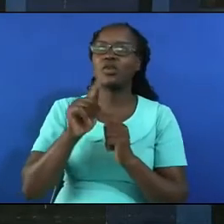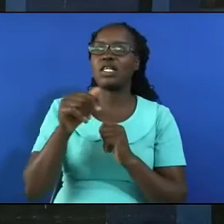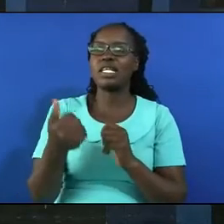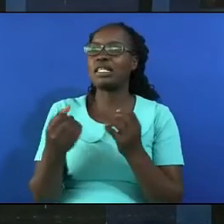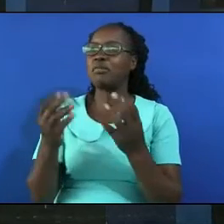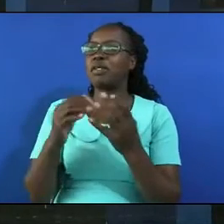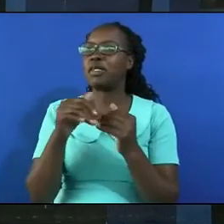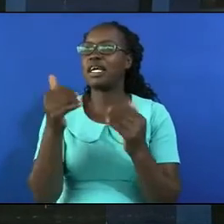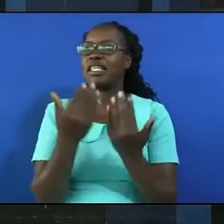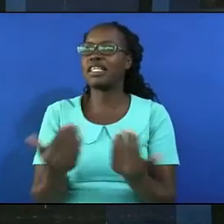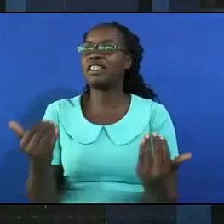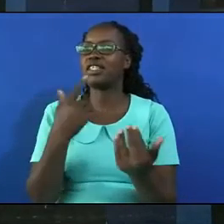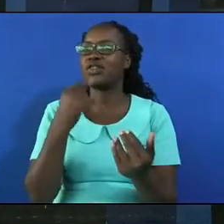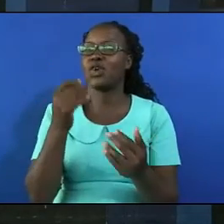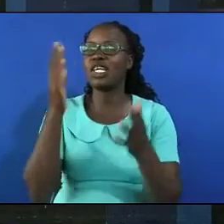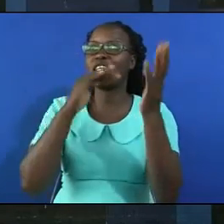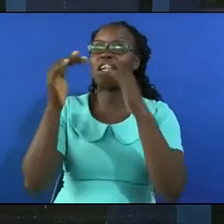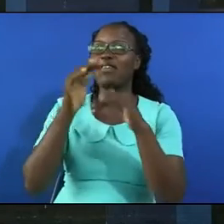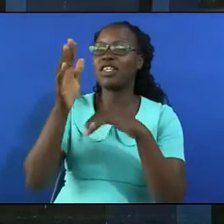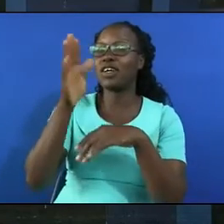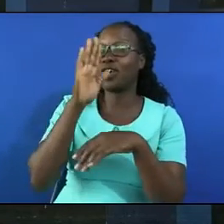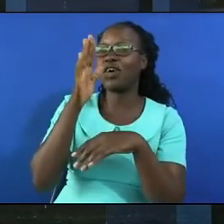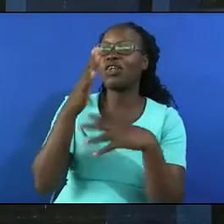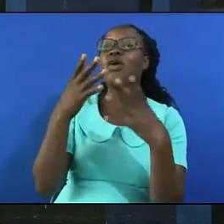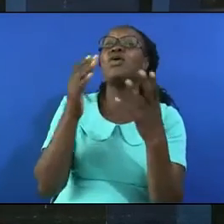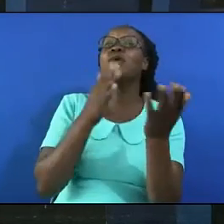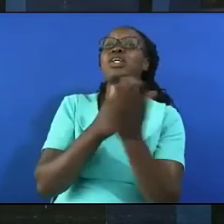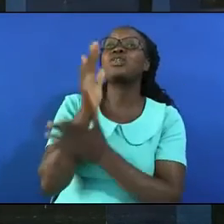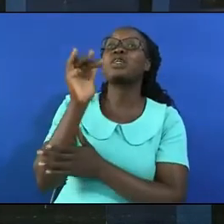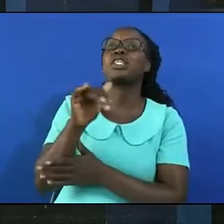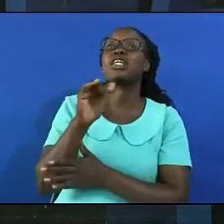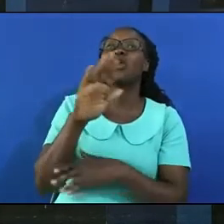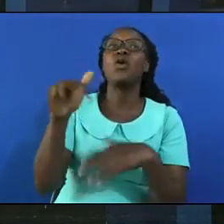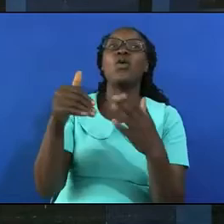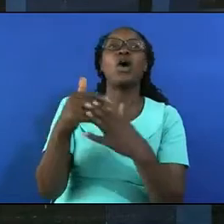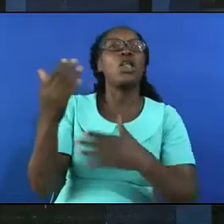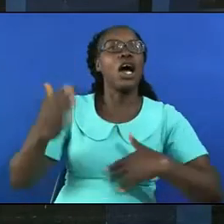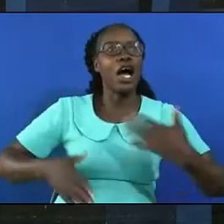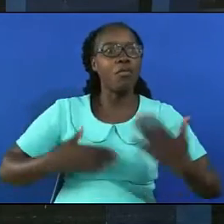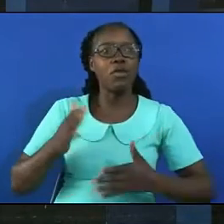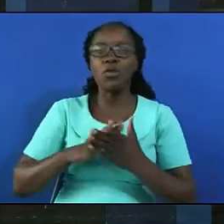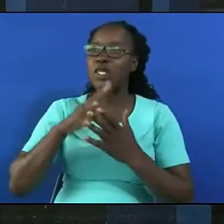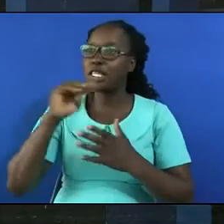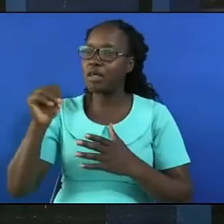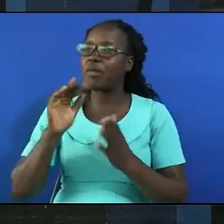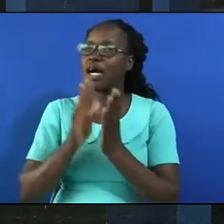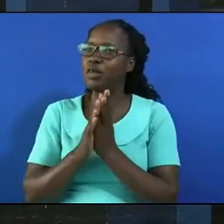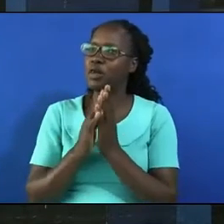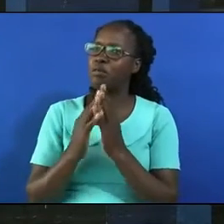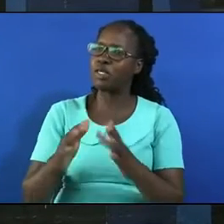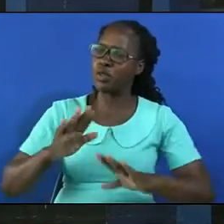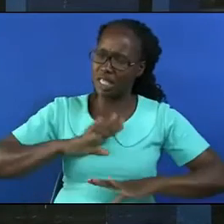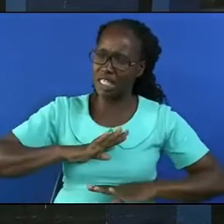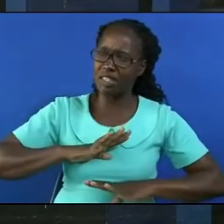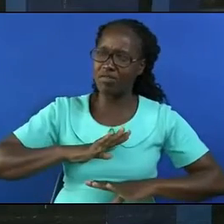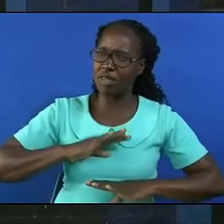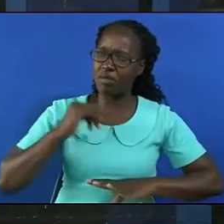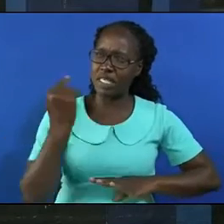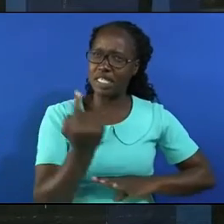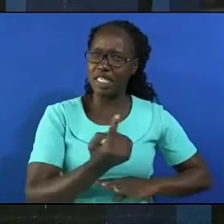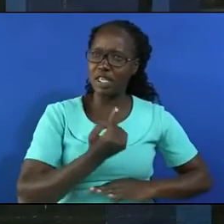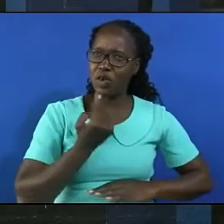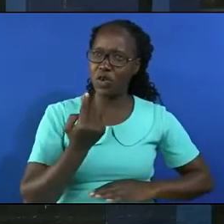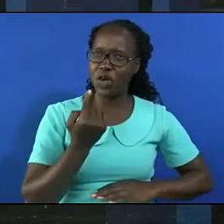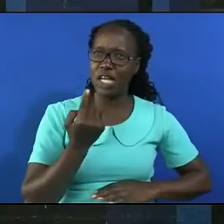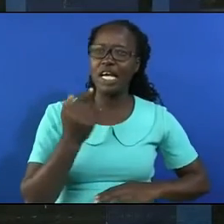and many other things. So in heaven, God is going to ensure that we are just happy with him, and we will be so satisfied being